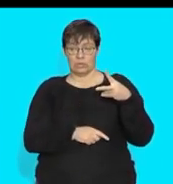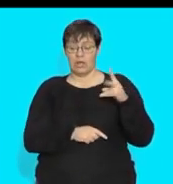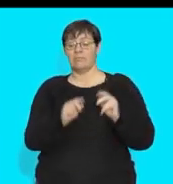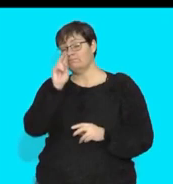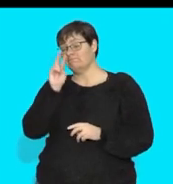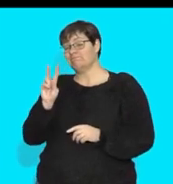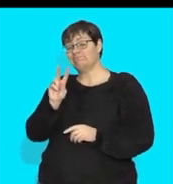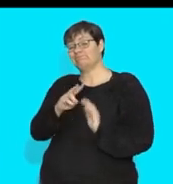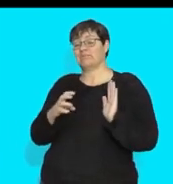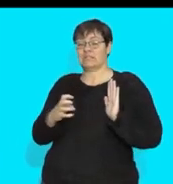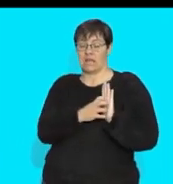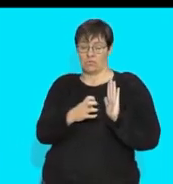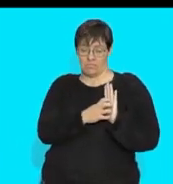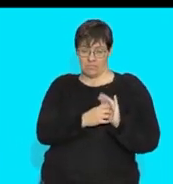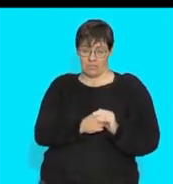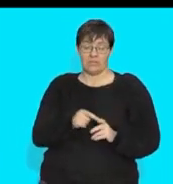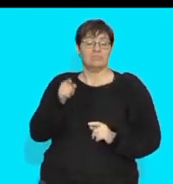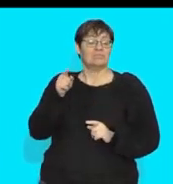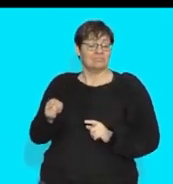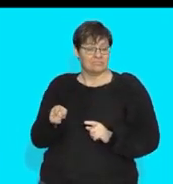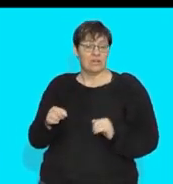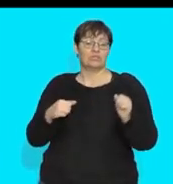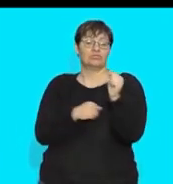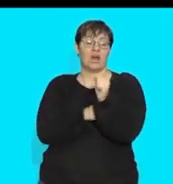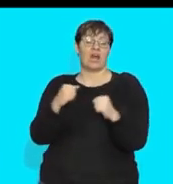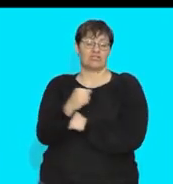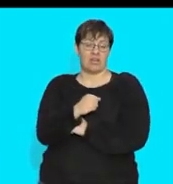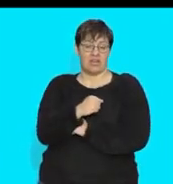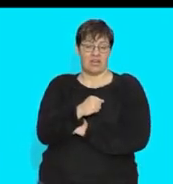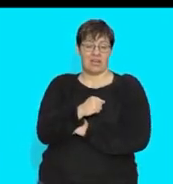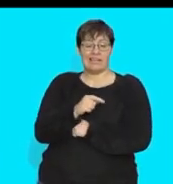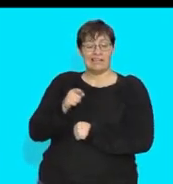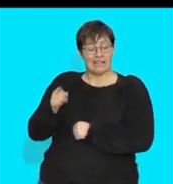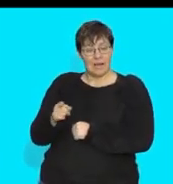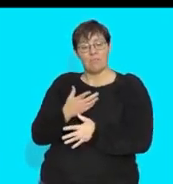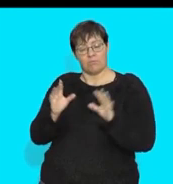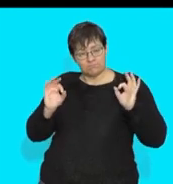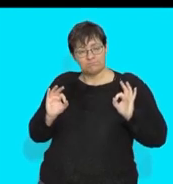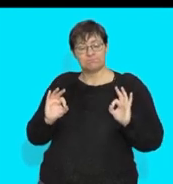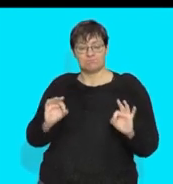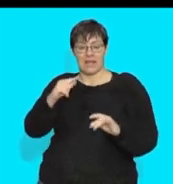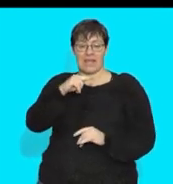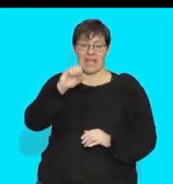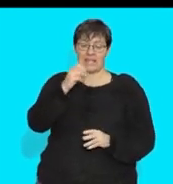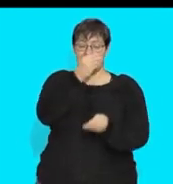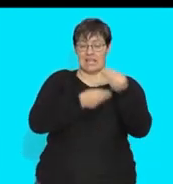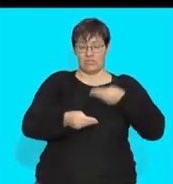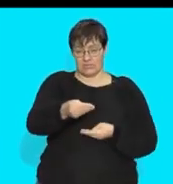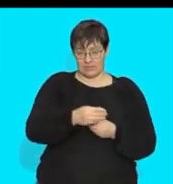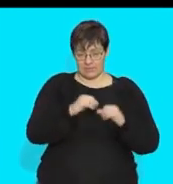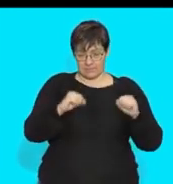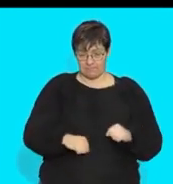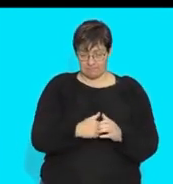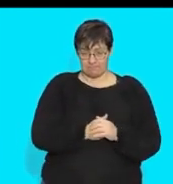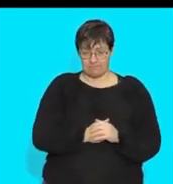features visible in the diagram which make the structure alongside an efficient